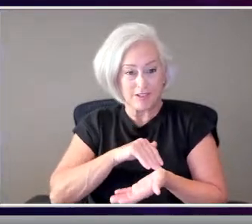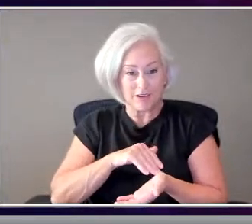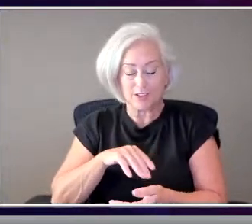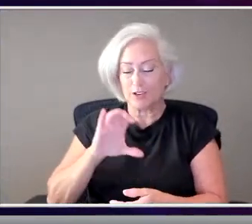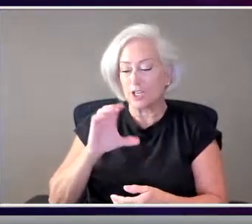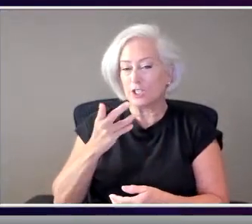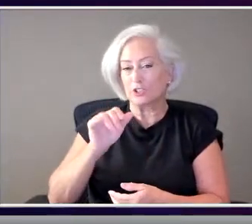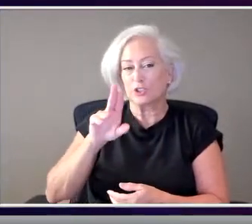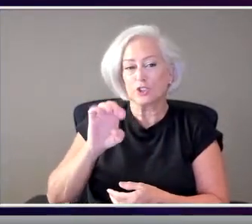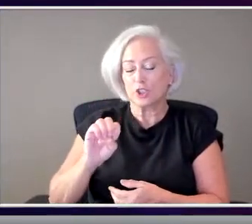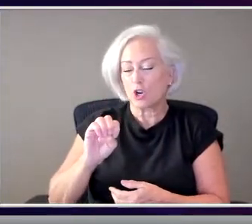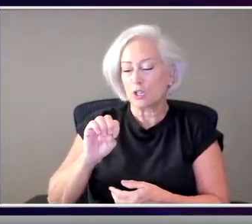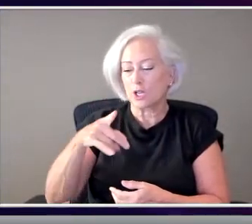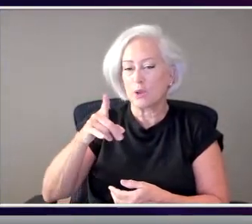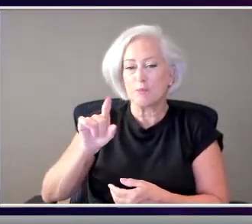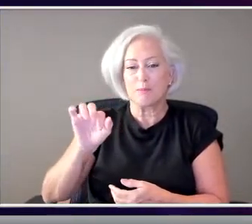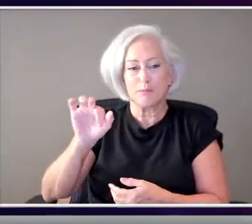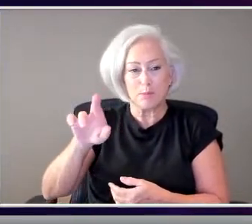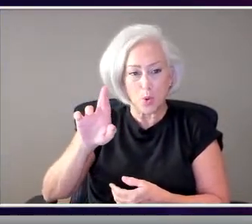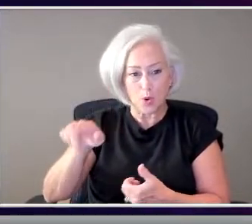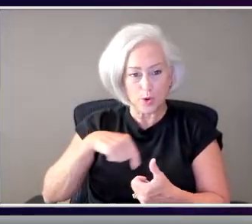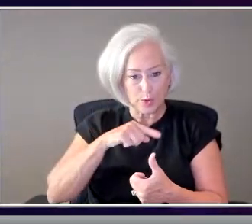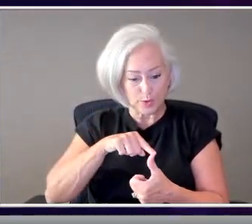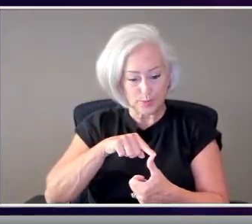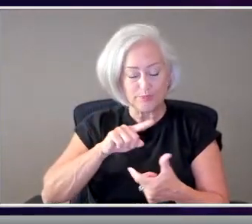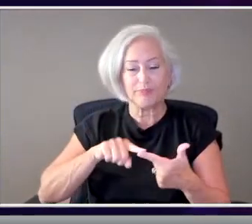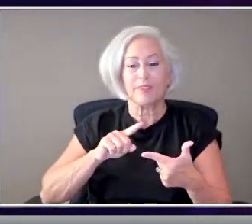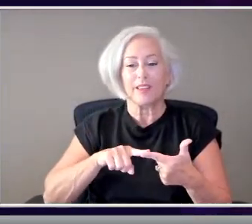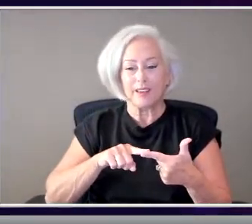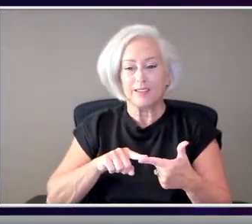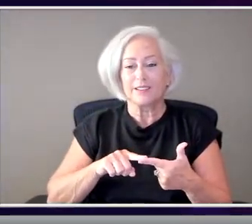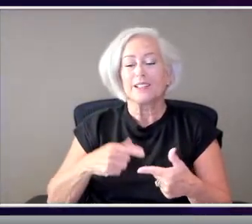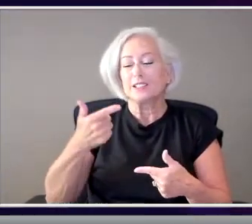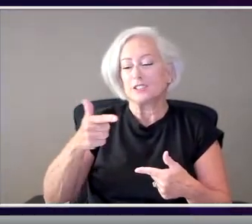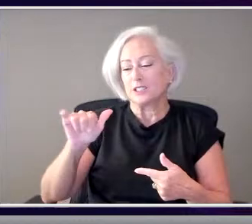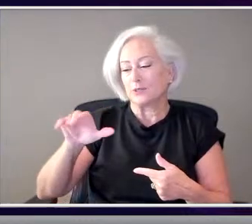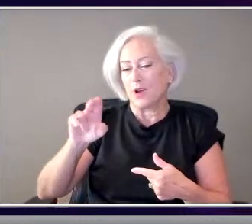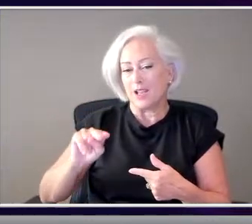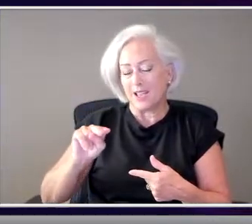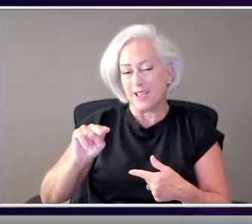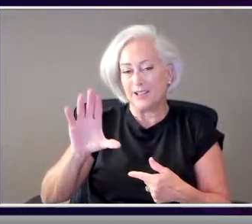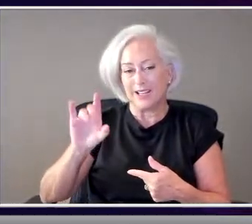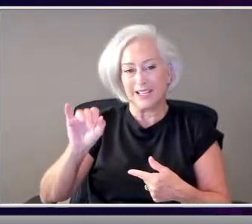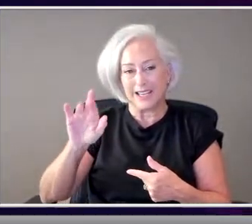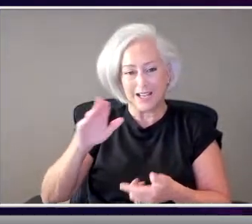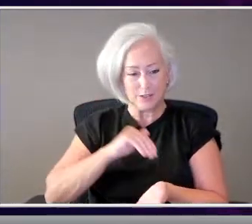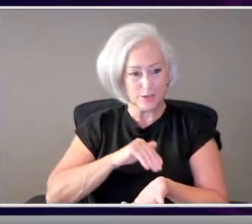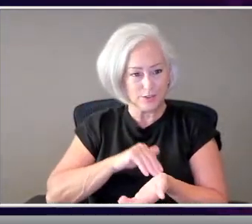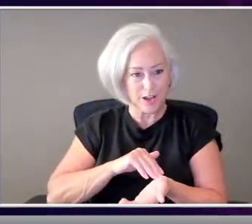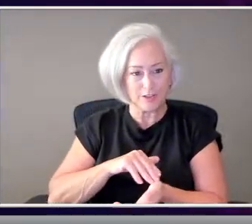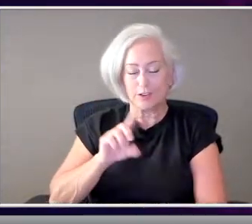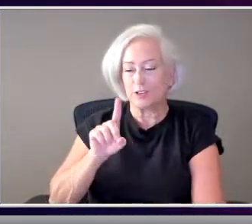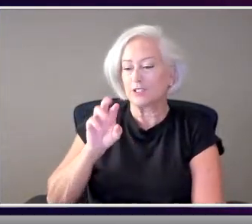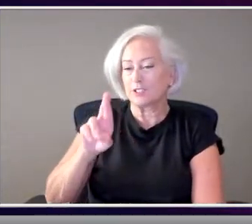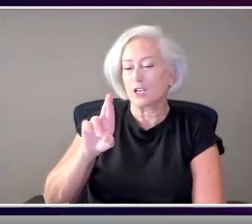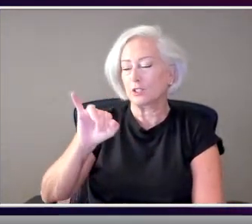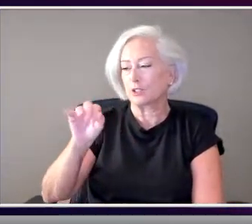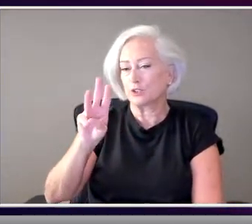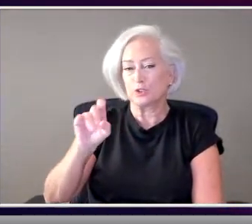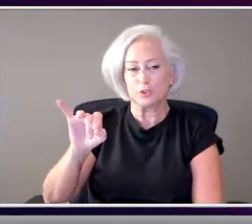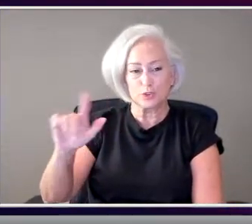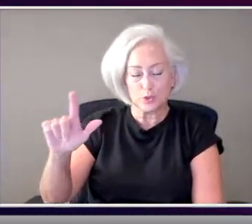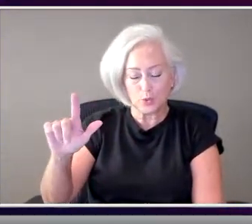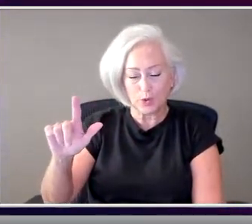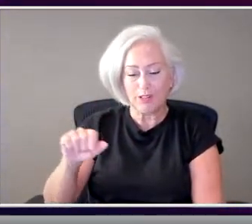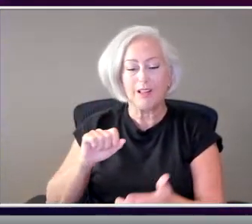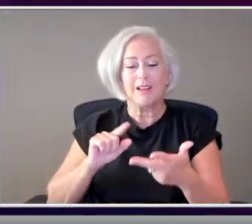Thank you for being here. Pleasure. Angela's gynecologic oncologist, Dr. Andrea Jewell. Thanks for making time. And Dr. Carol